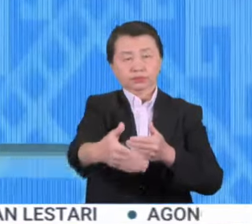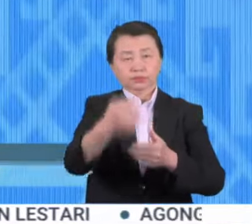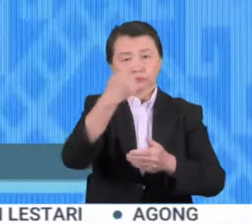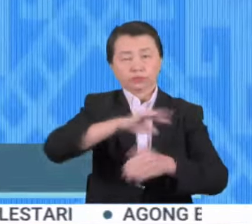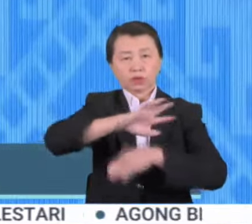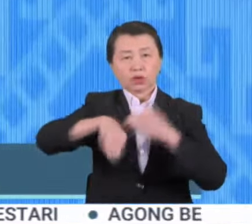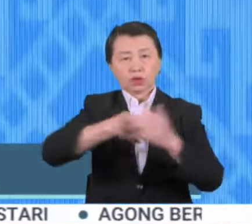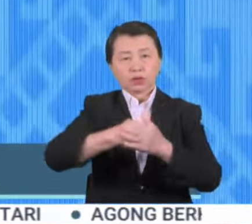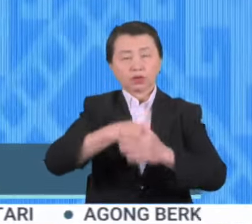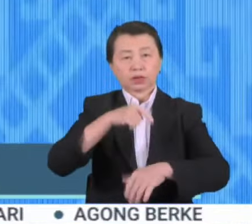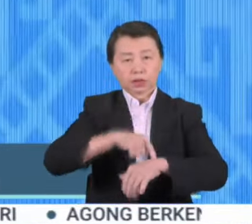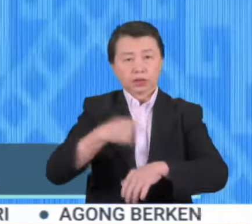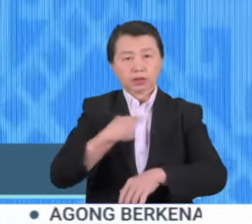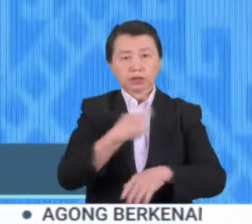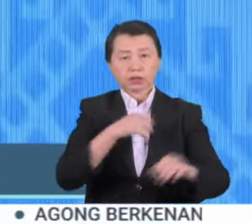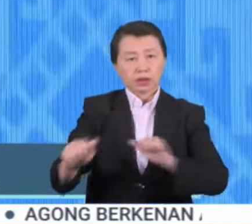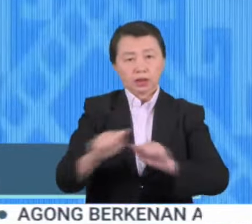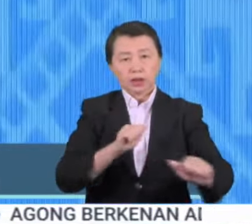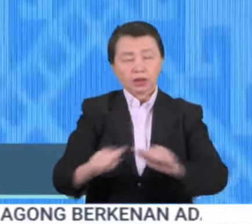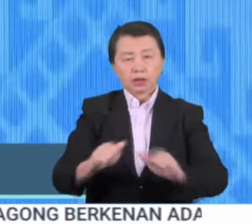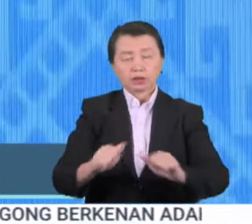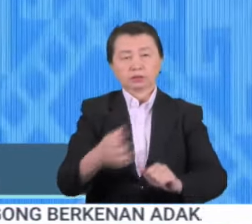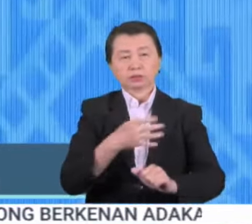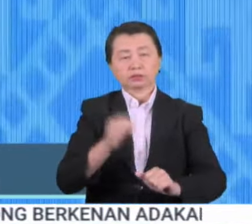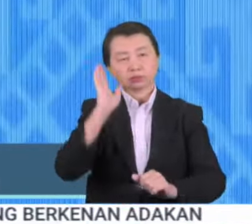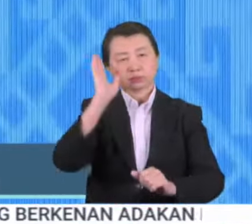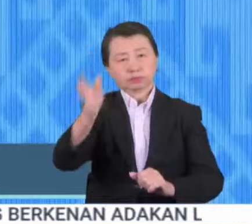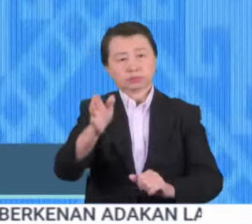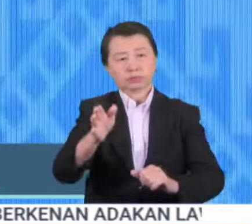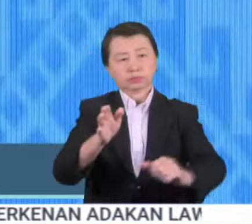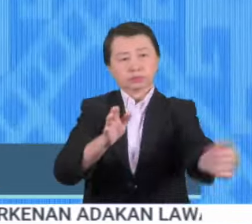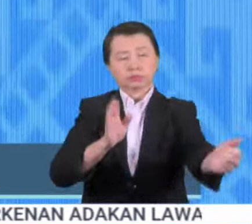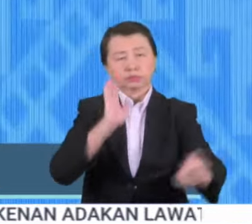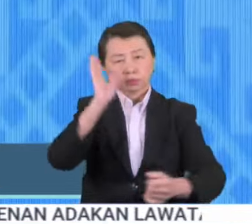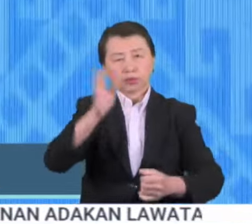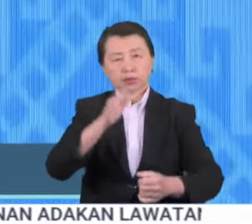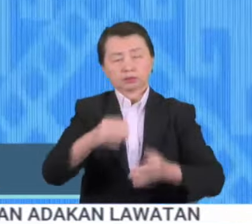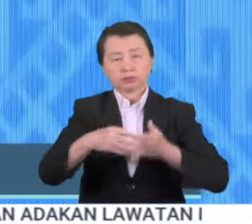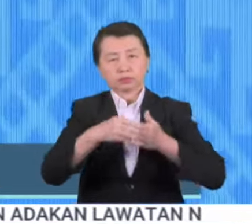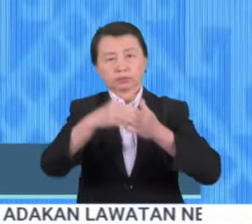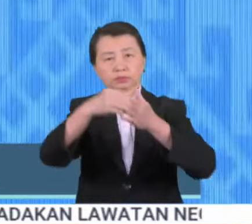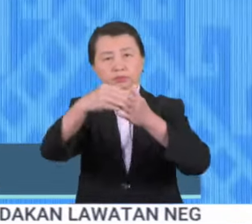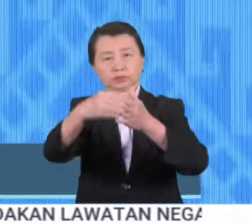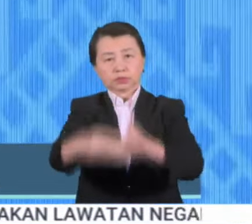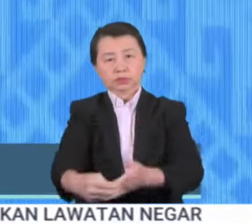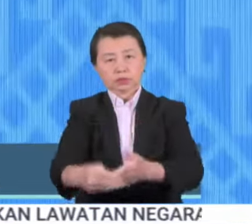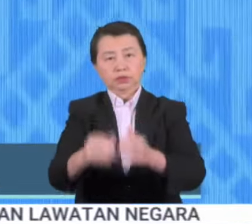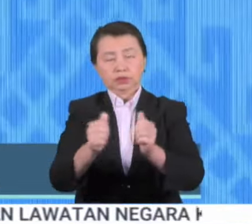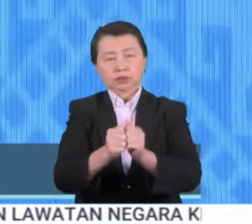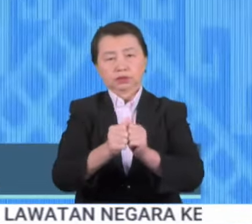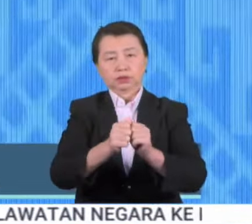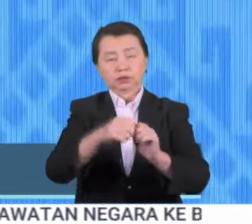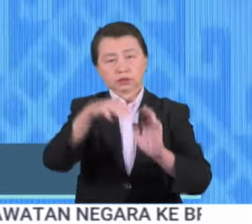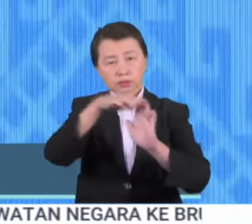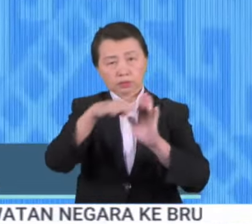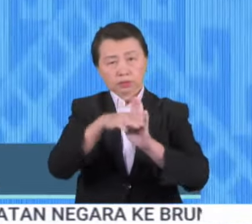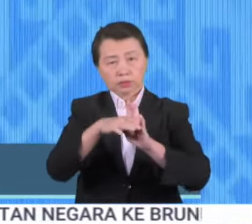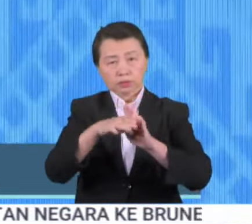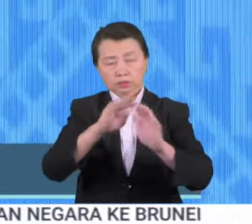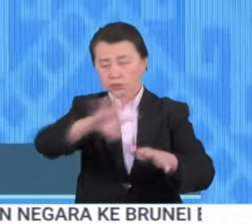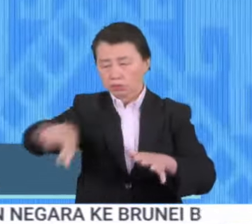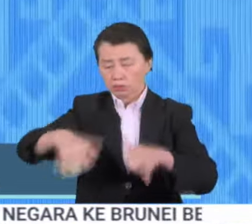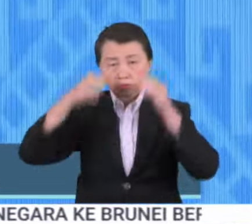all times, our actions and decisions will be guided by the principle of